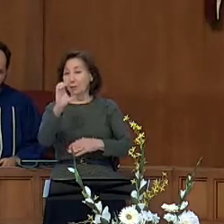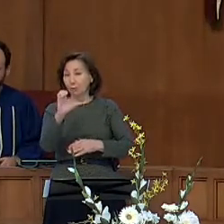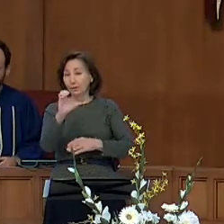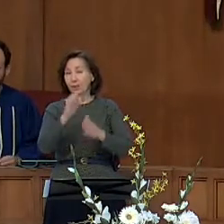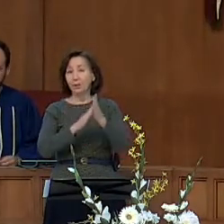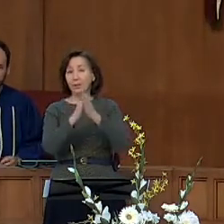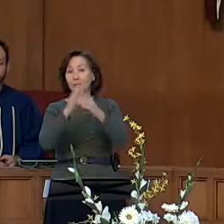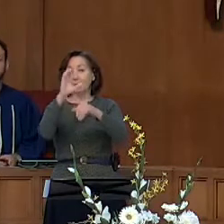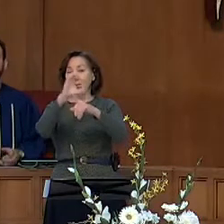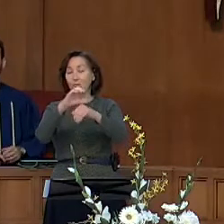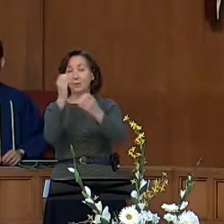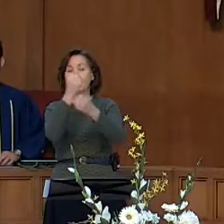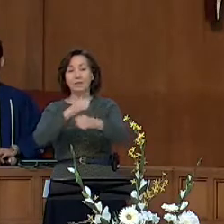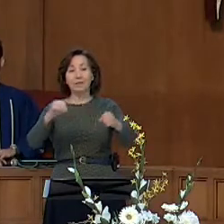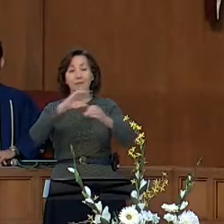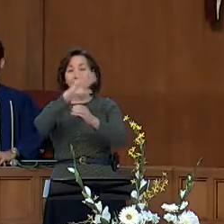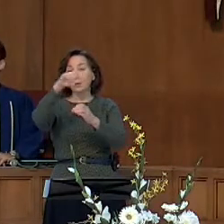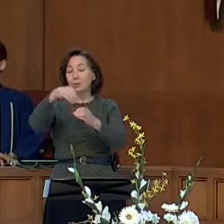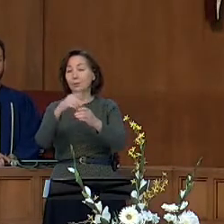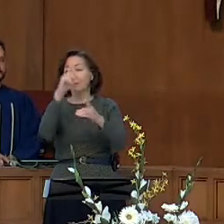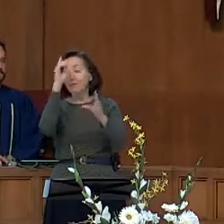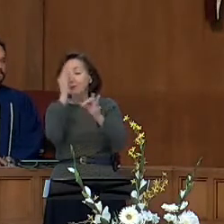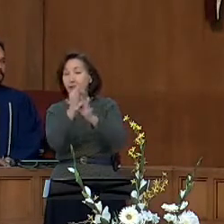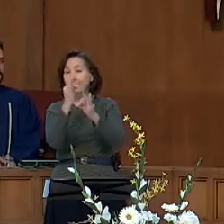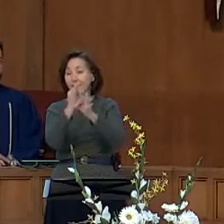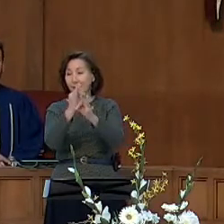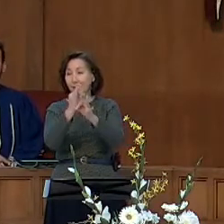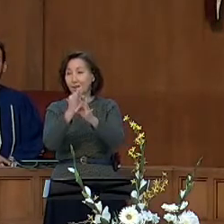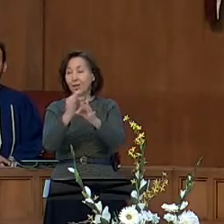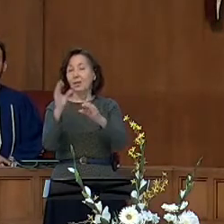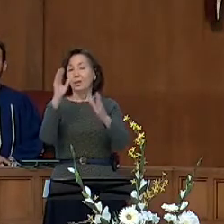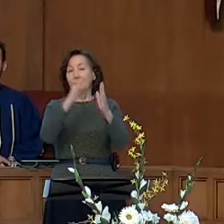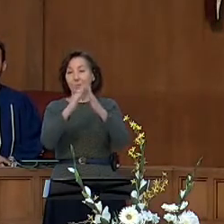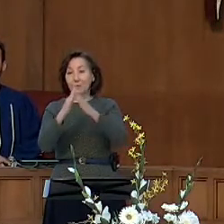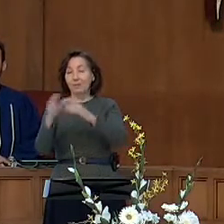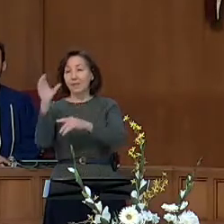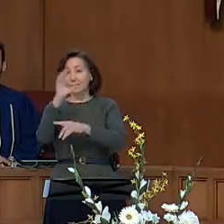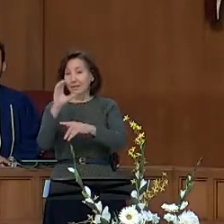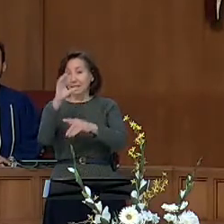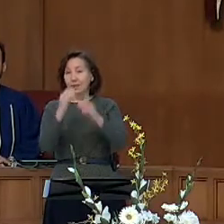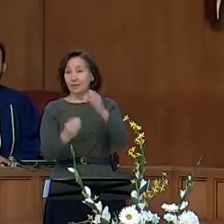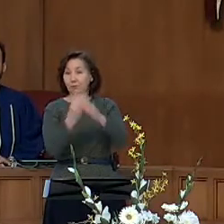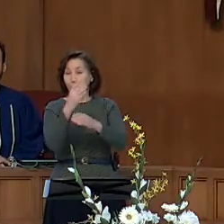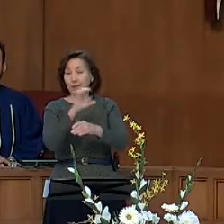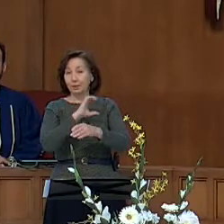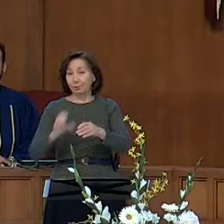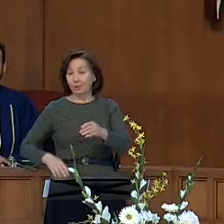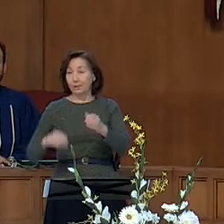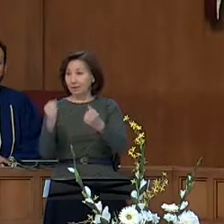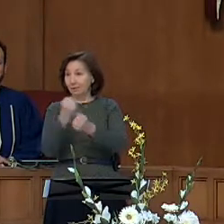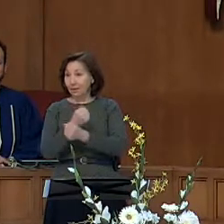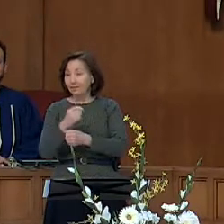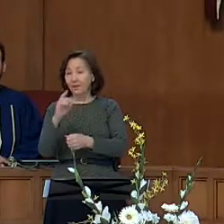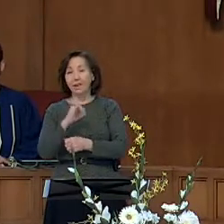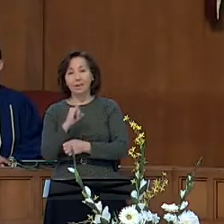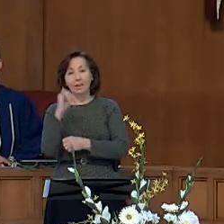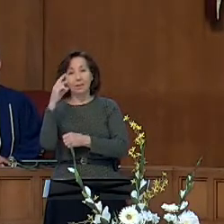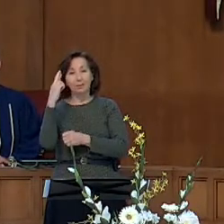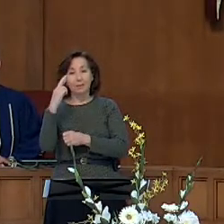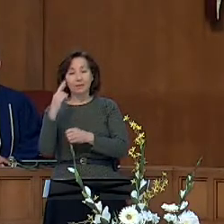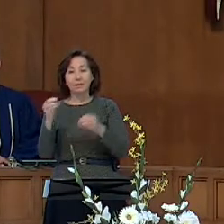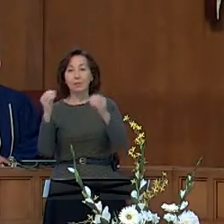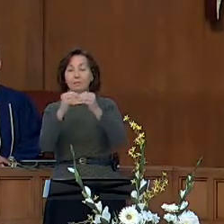Church. This is a safe, inclusive faith community seeking and growing in Christ's love. And what I realize is that the more and more we